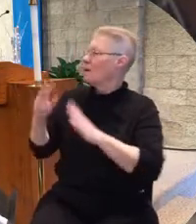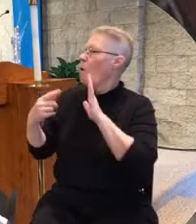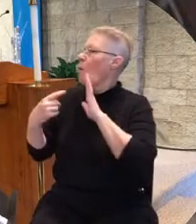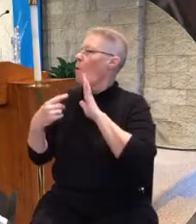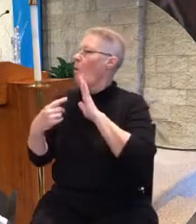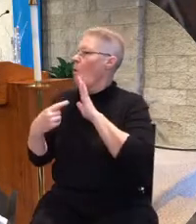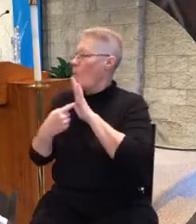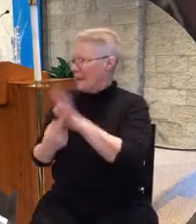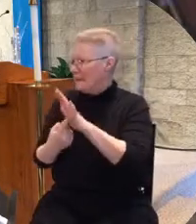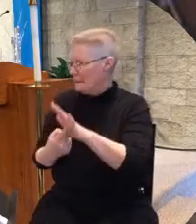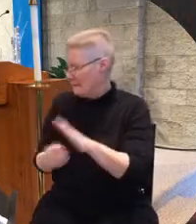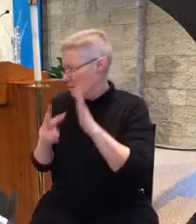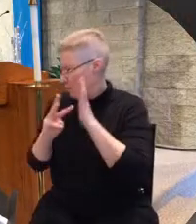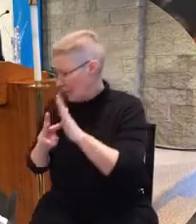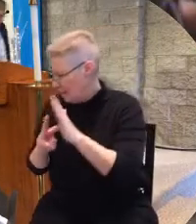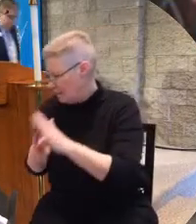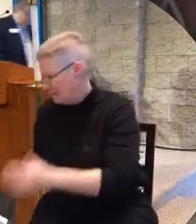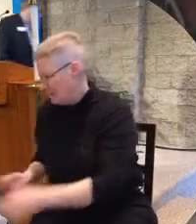your program.